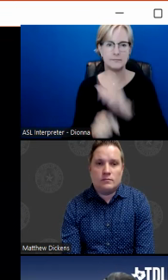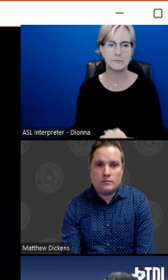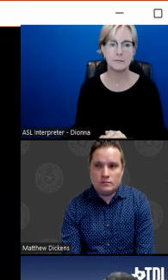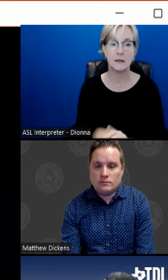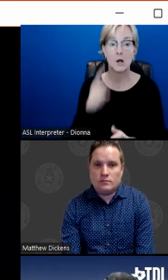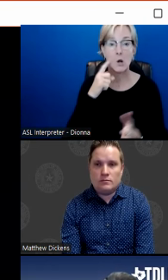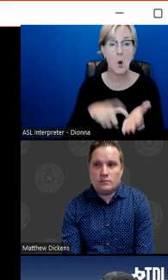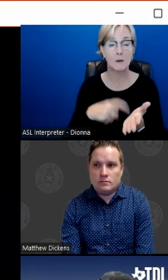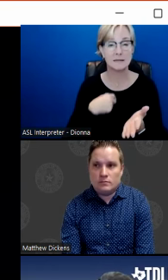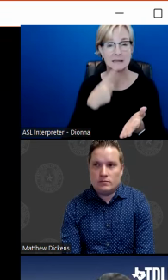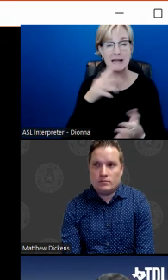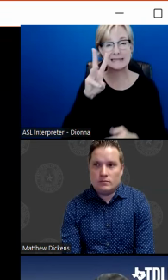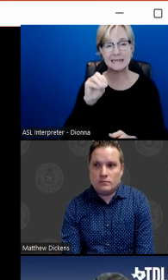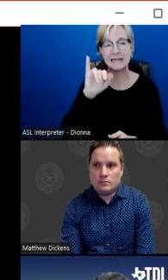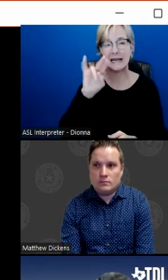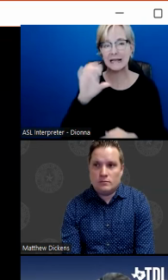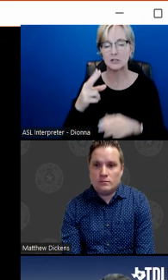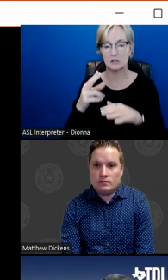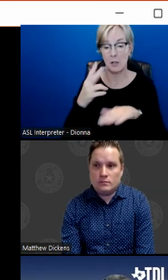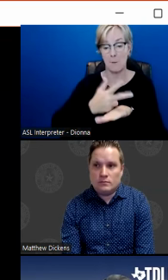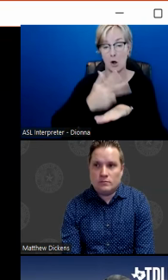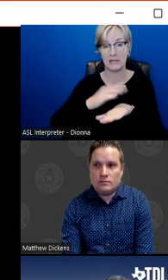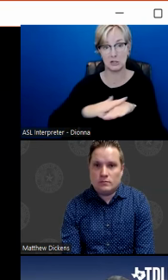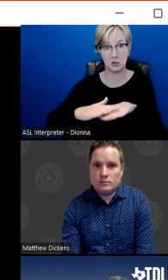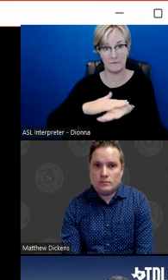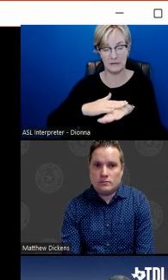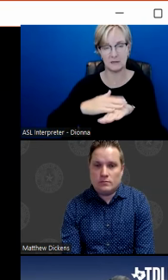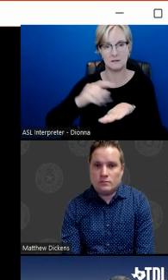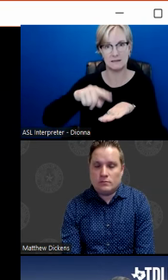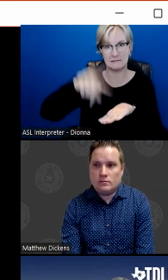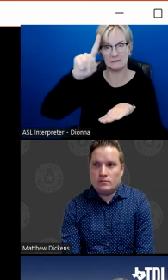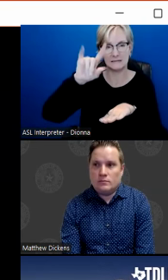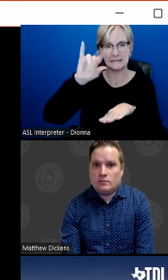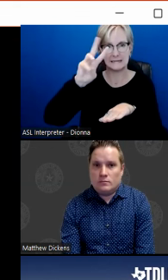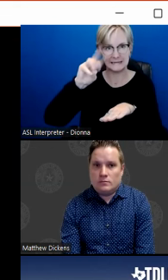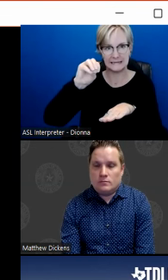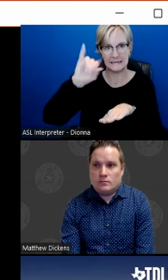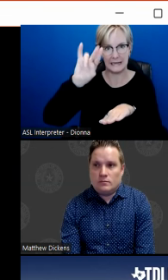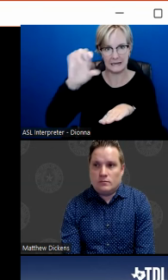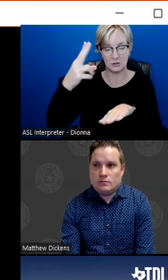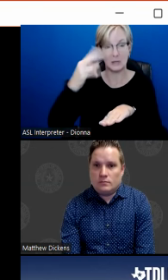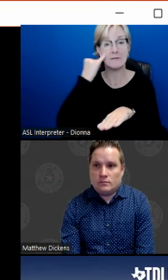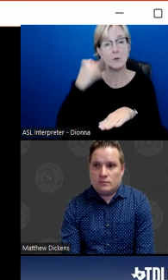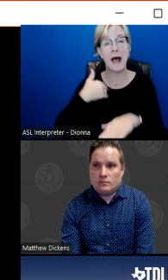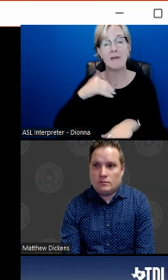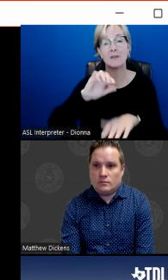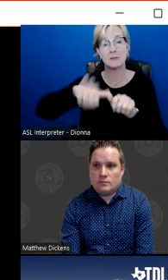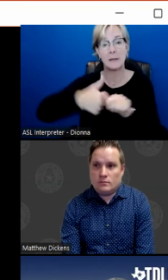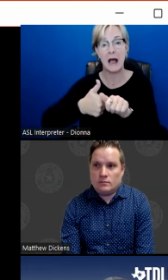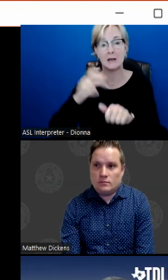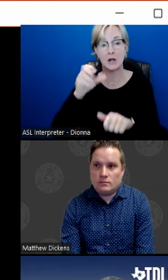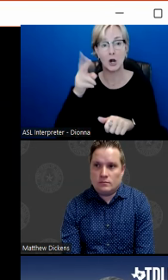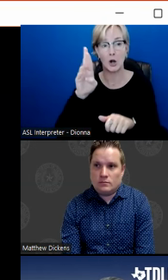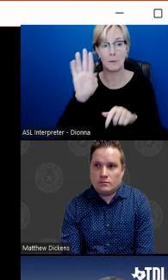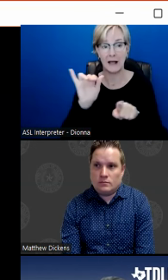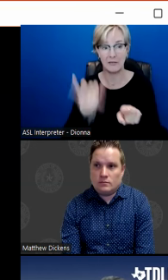Now notice I said 60 inches above the parking surface. Should you have a signage located behind a curb like this one,